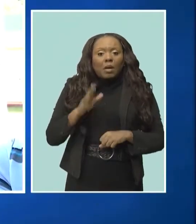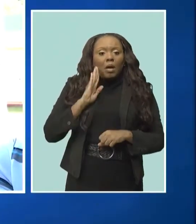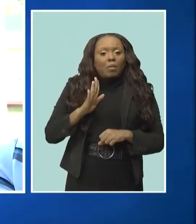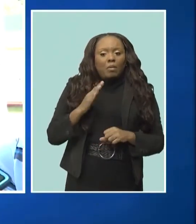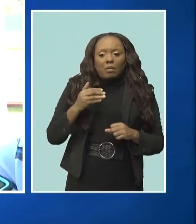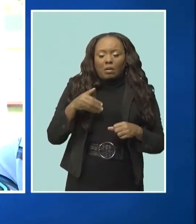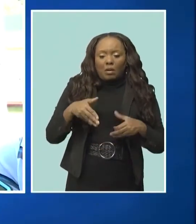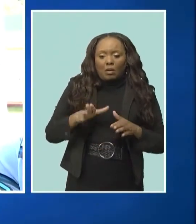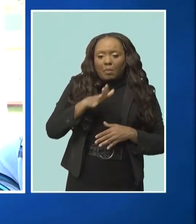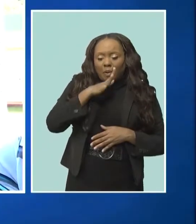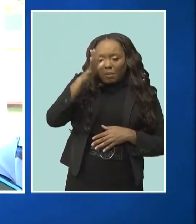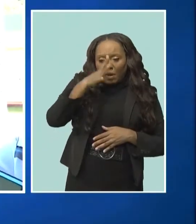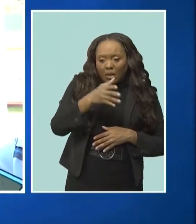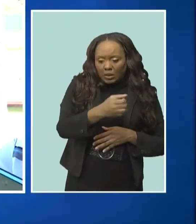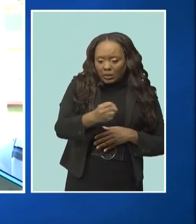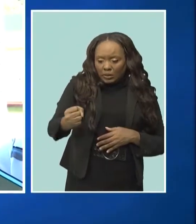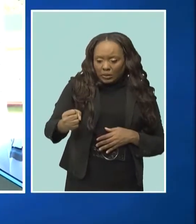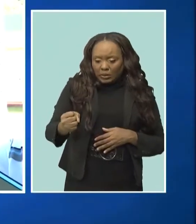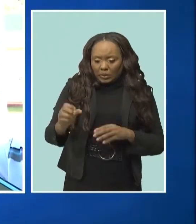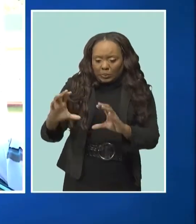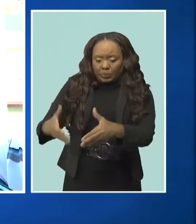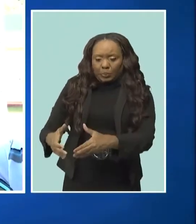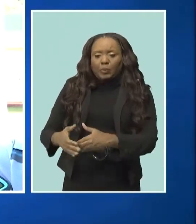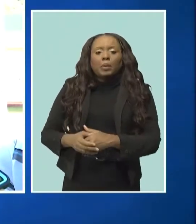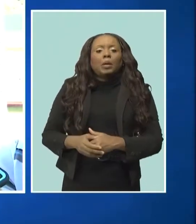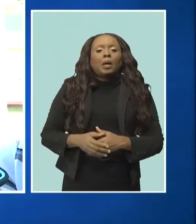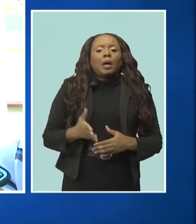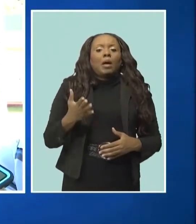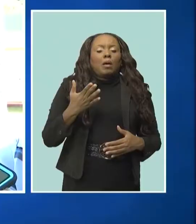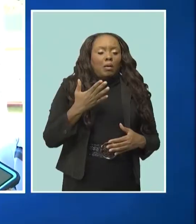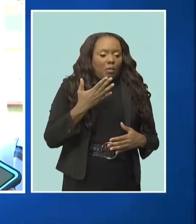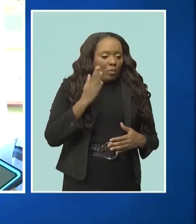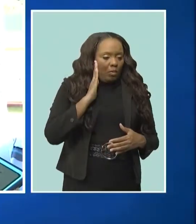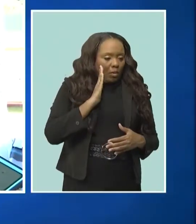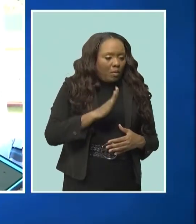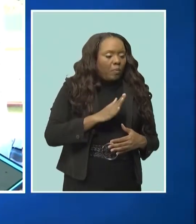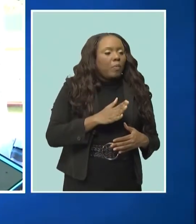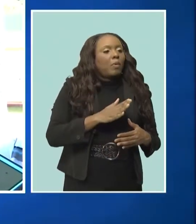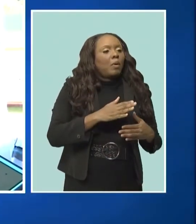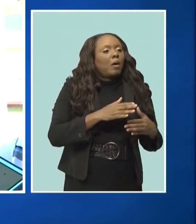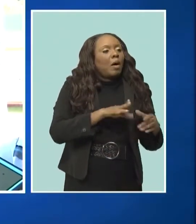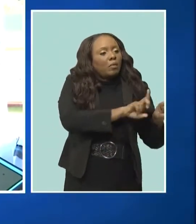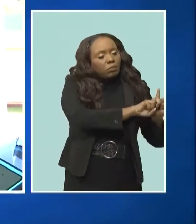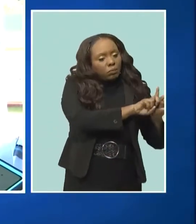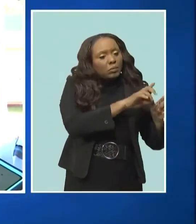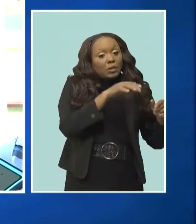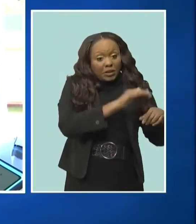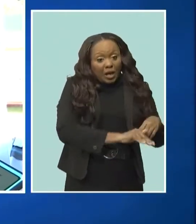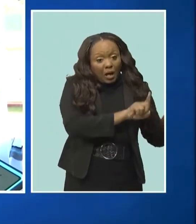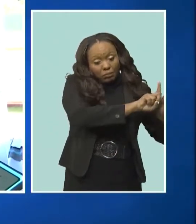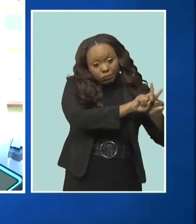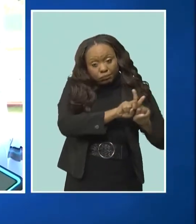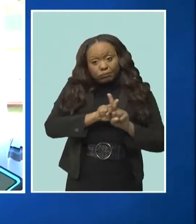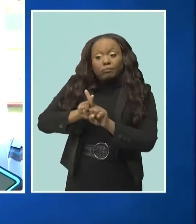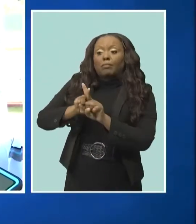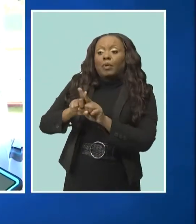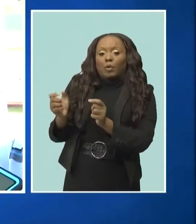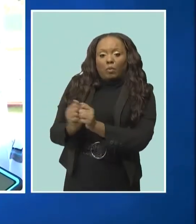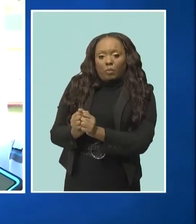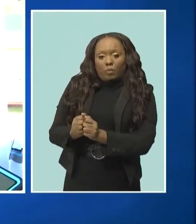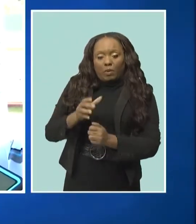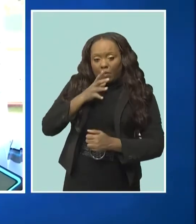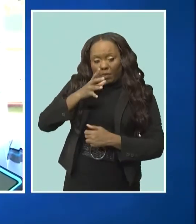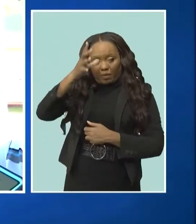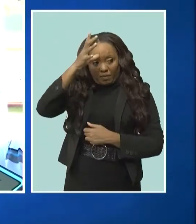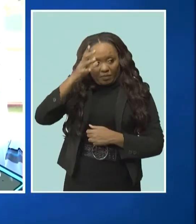of the parent and for the safety of the children. Anyone coming to see their child, we will be bringing the child to them. We will no longer be escorting them into the general